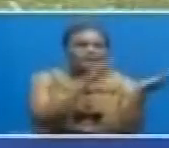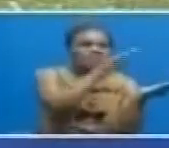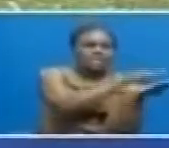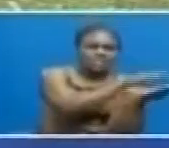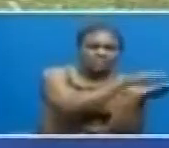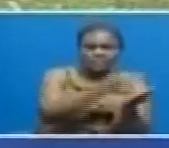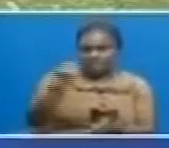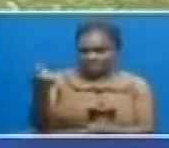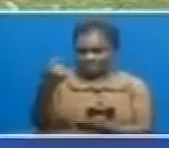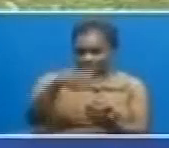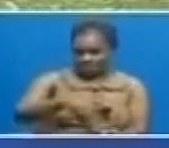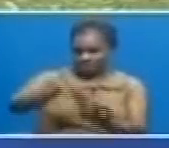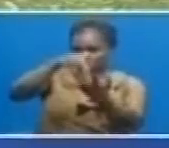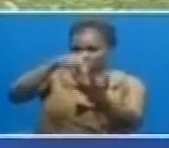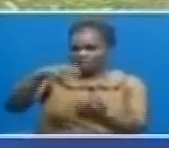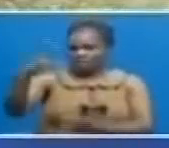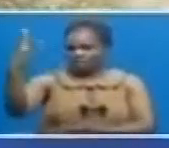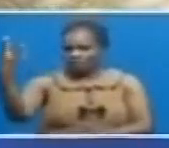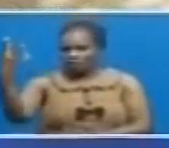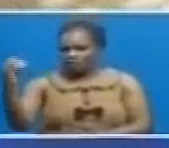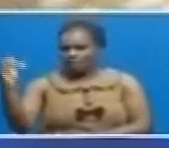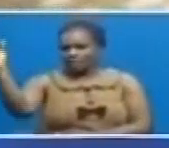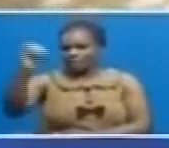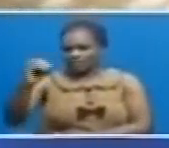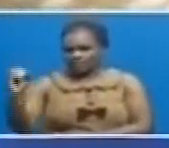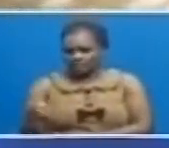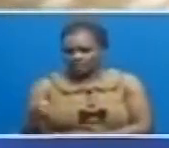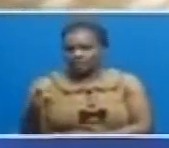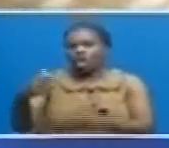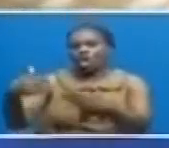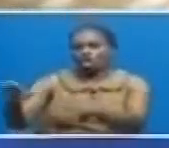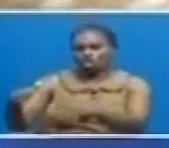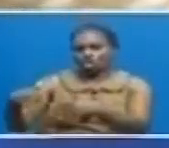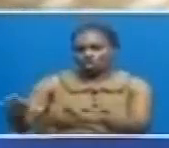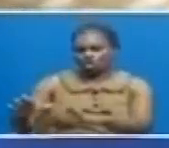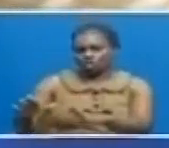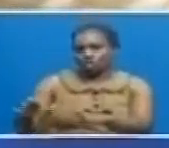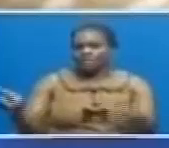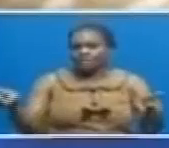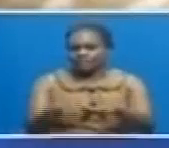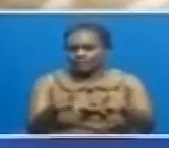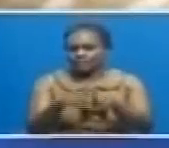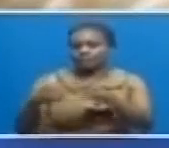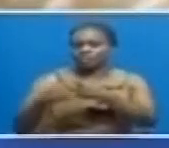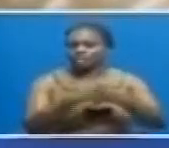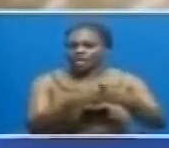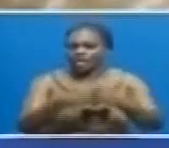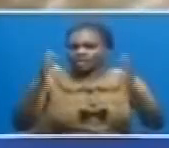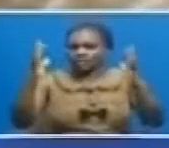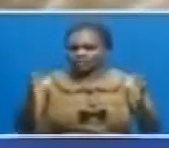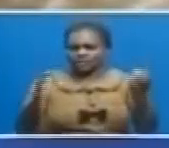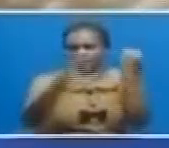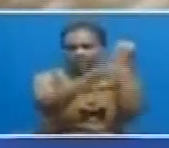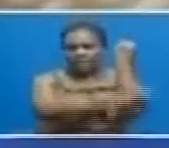In Kenya particularly, 40% of all harvested grain is lost, a fact that poses a great challenge to the